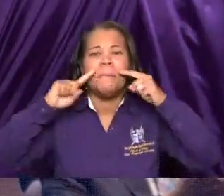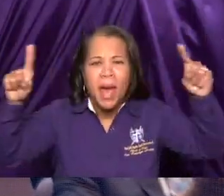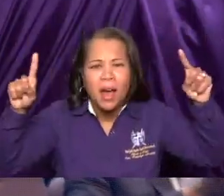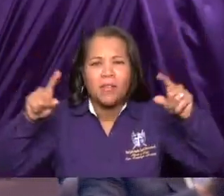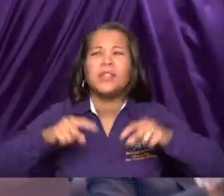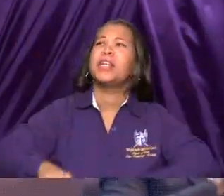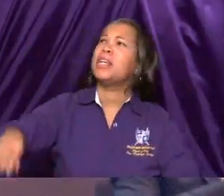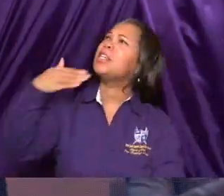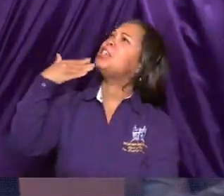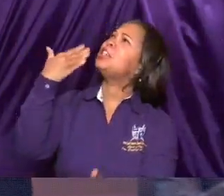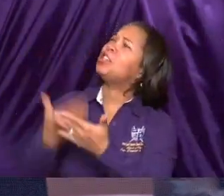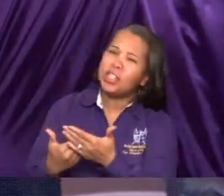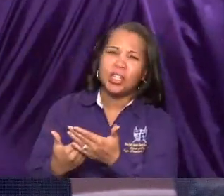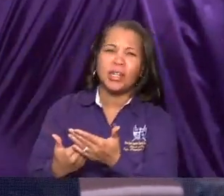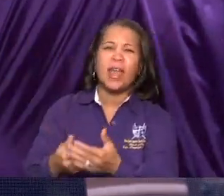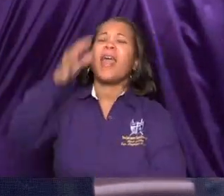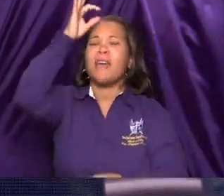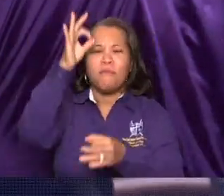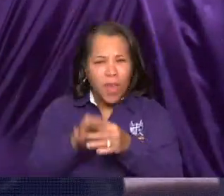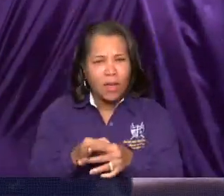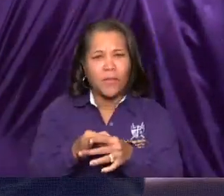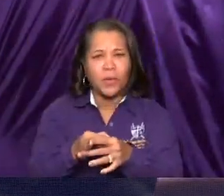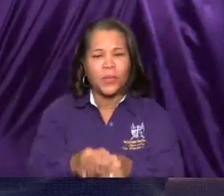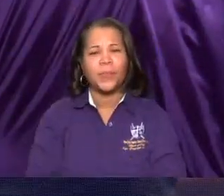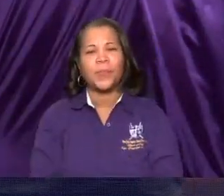is good and faithful.